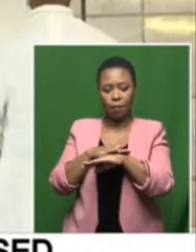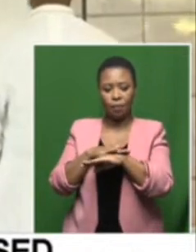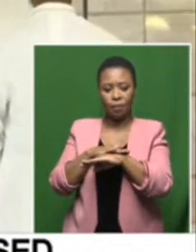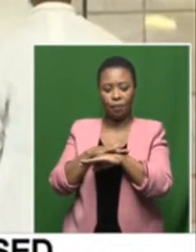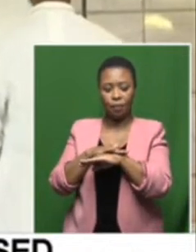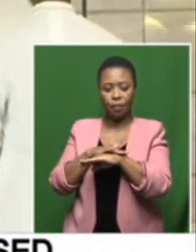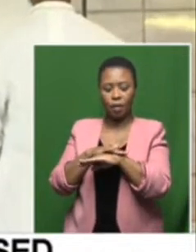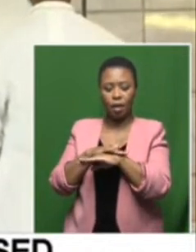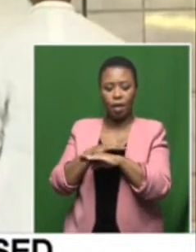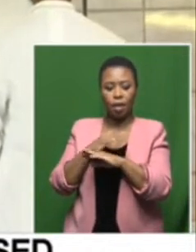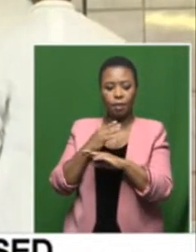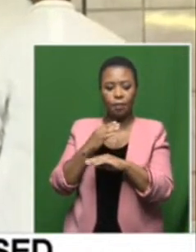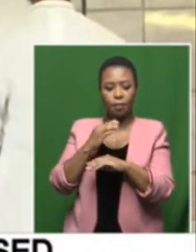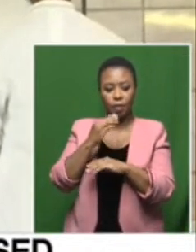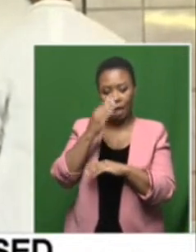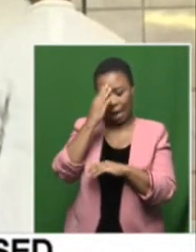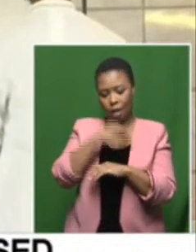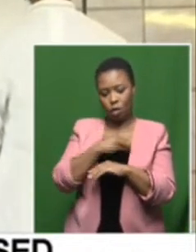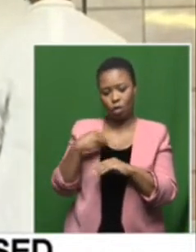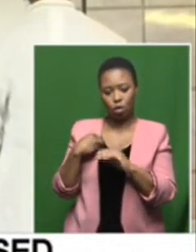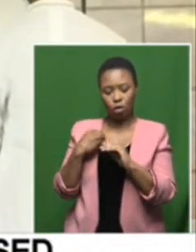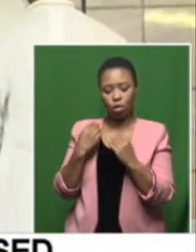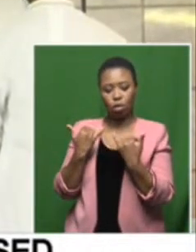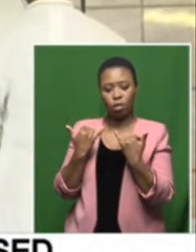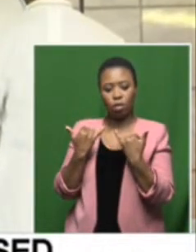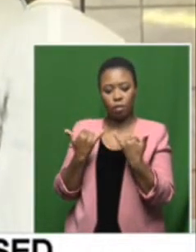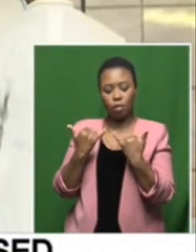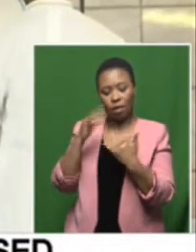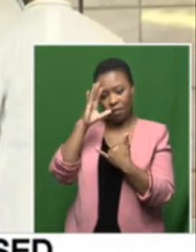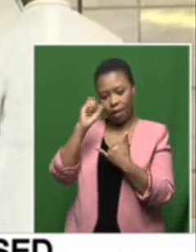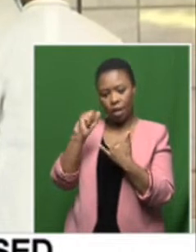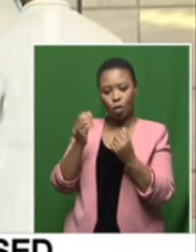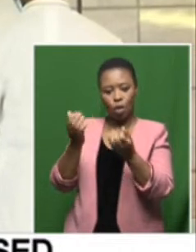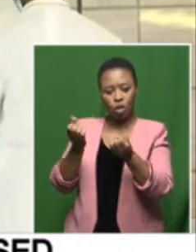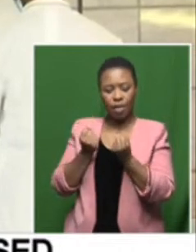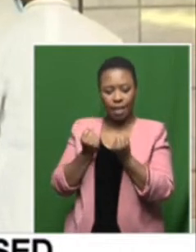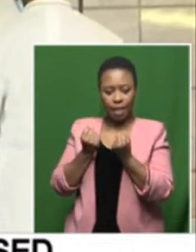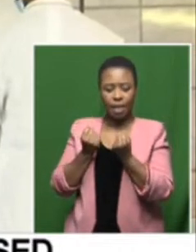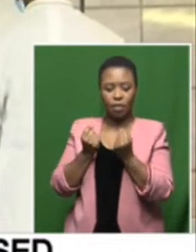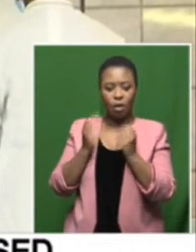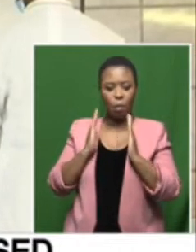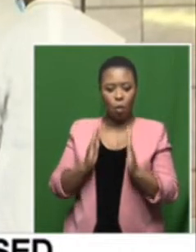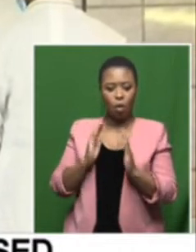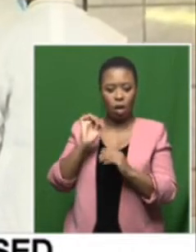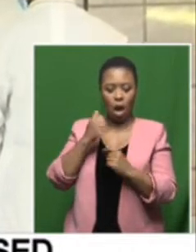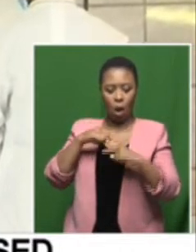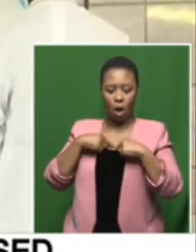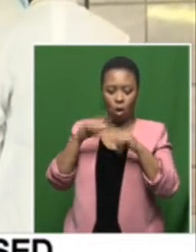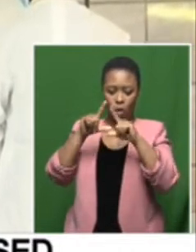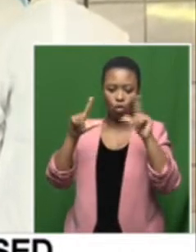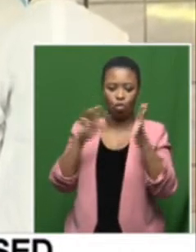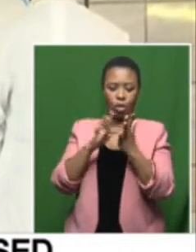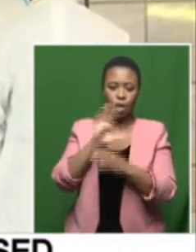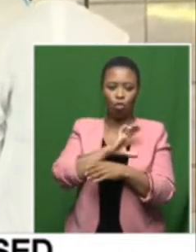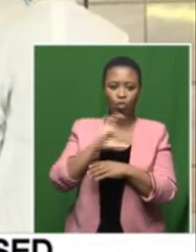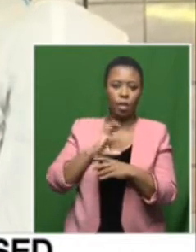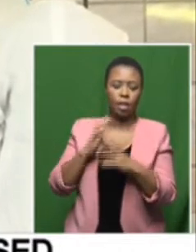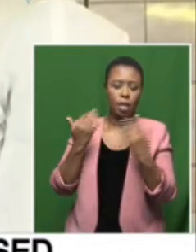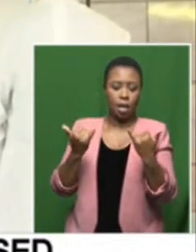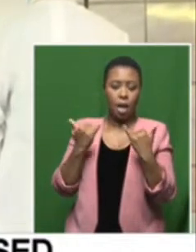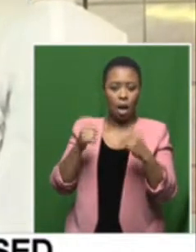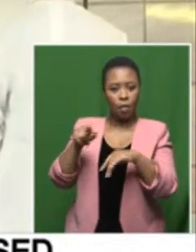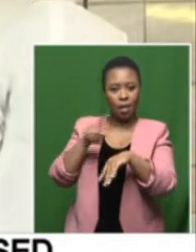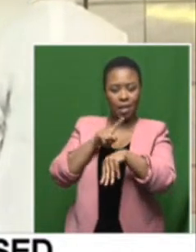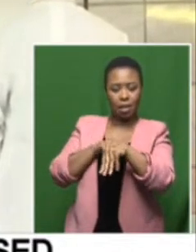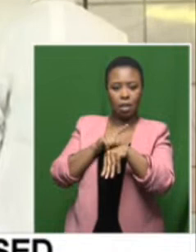Faith where we receive the body of our Lord Jesus Christ. At this particular time, we invite